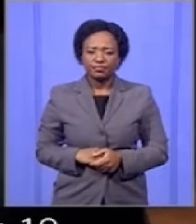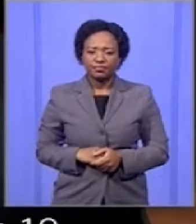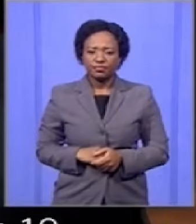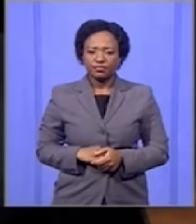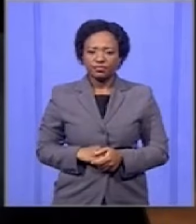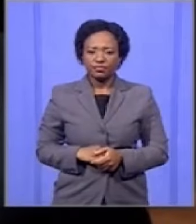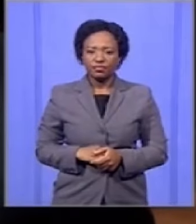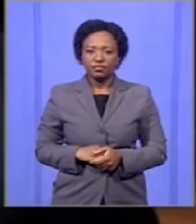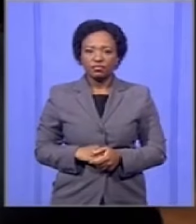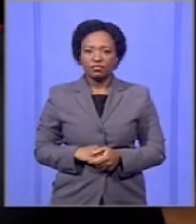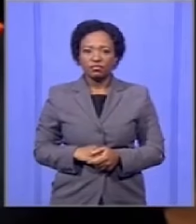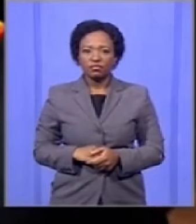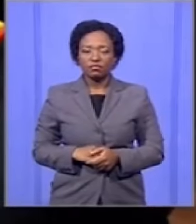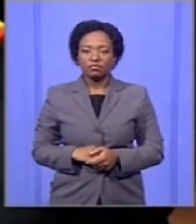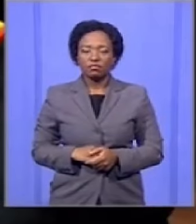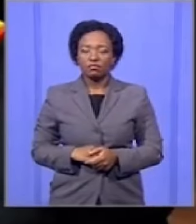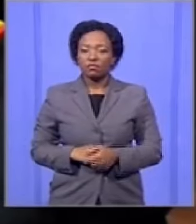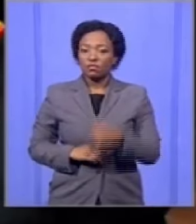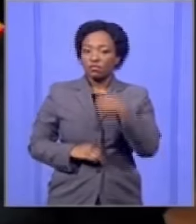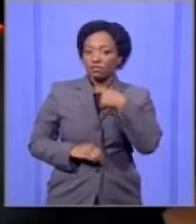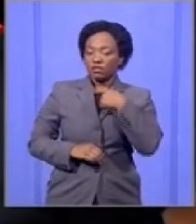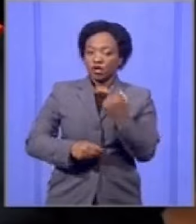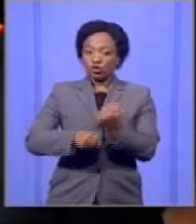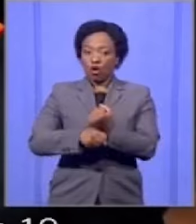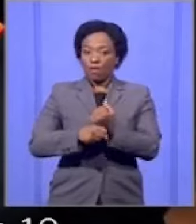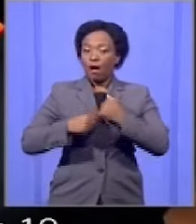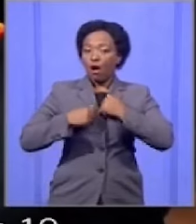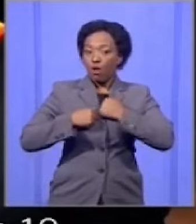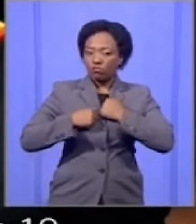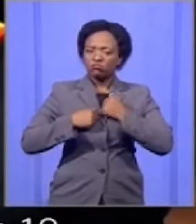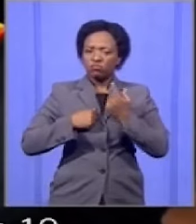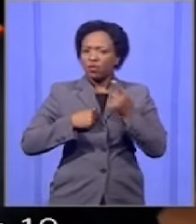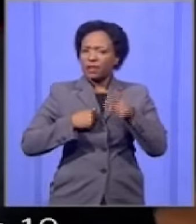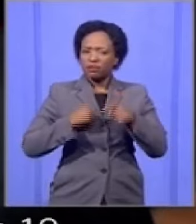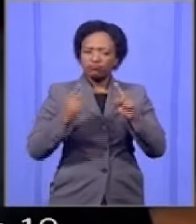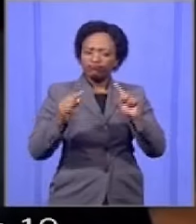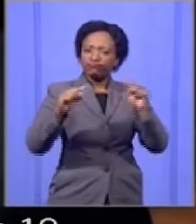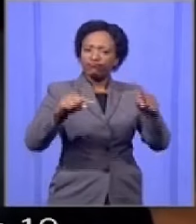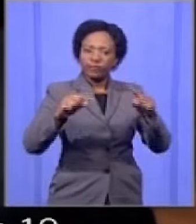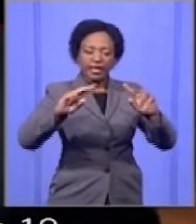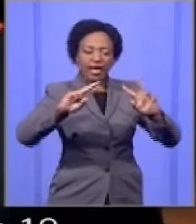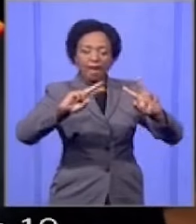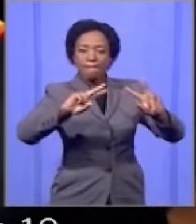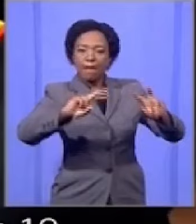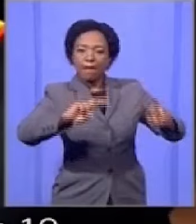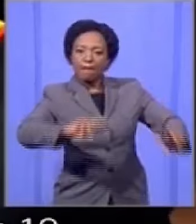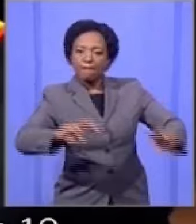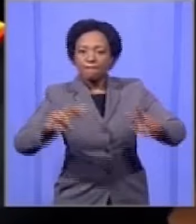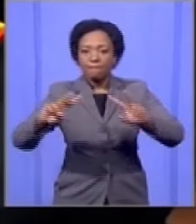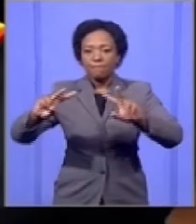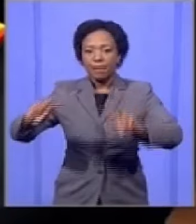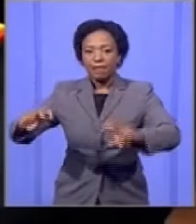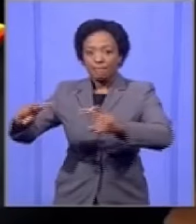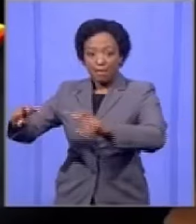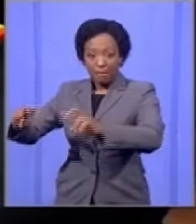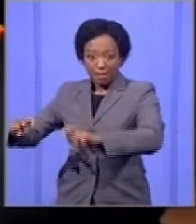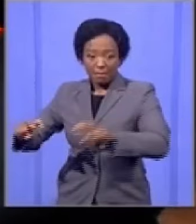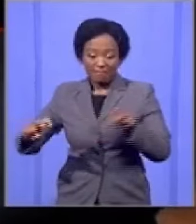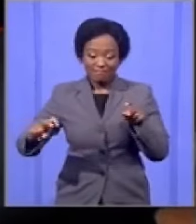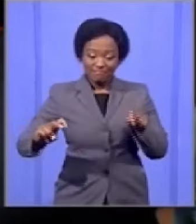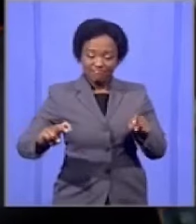Our job is to investigate matters like this in whatever form and come with the answers or the answers that